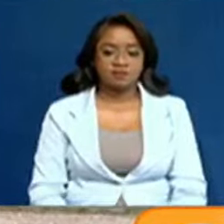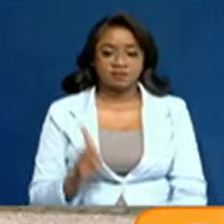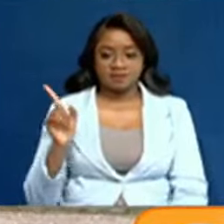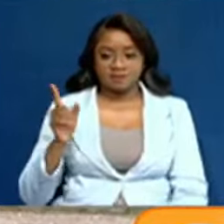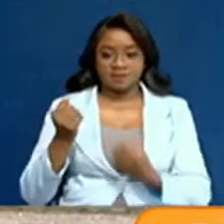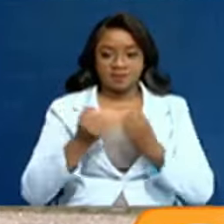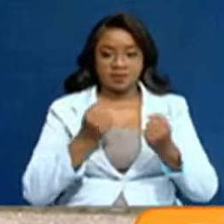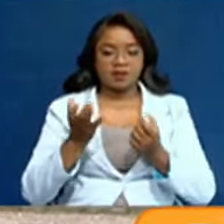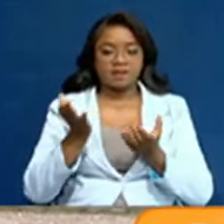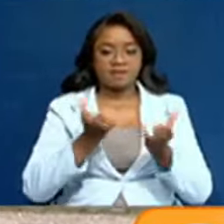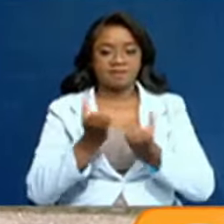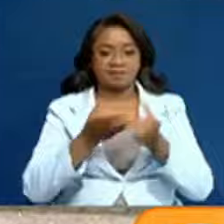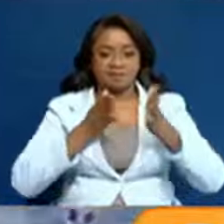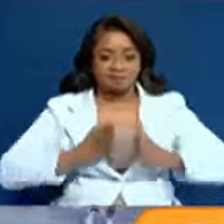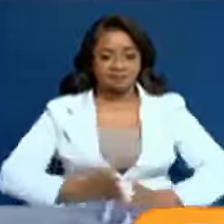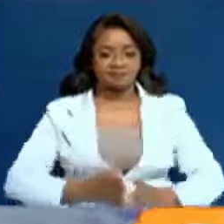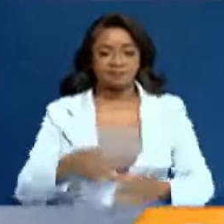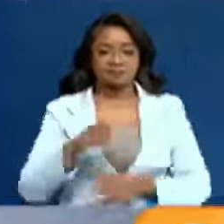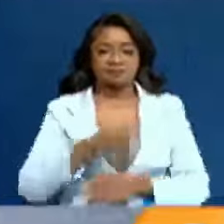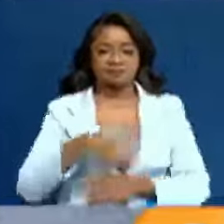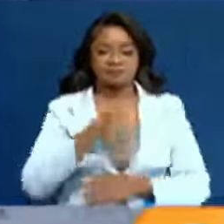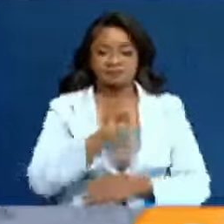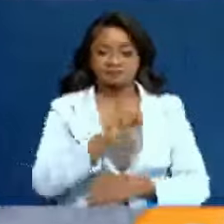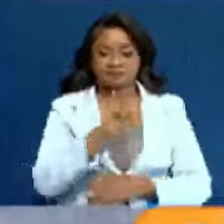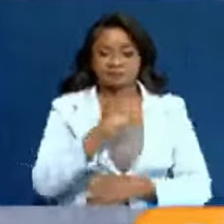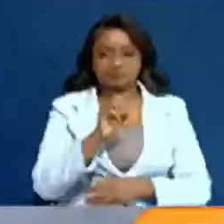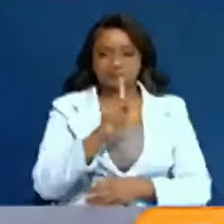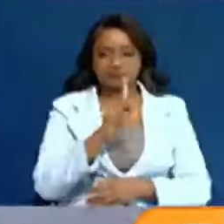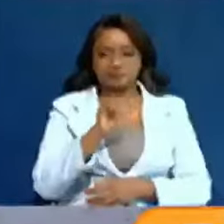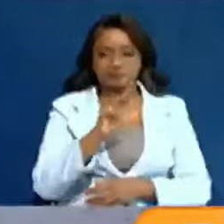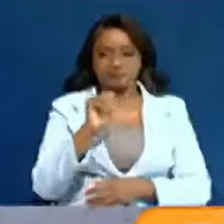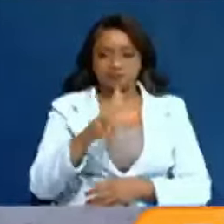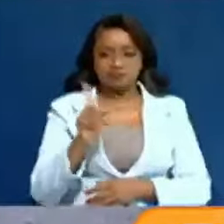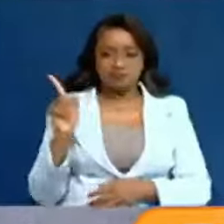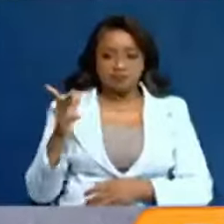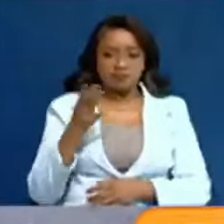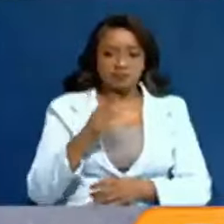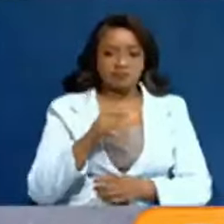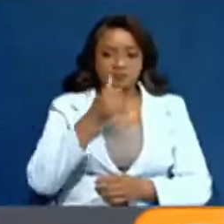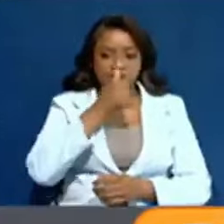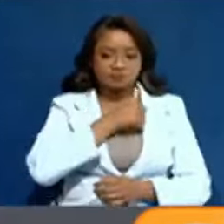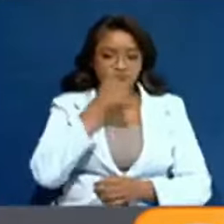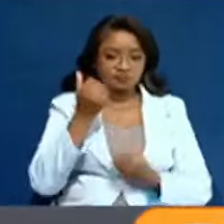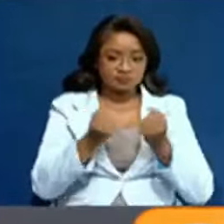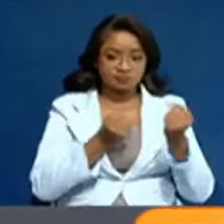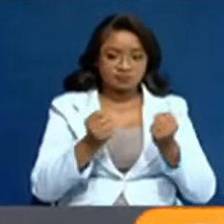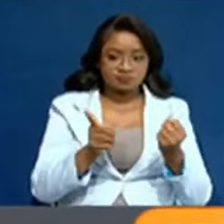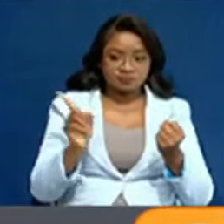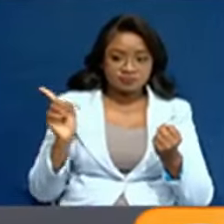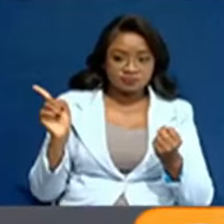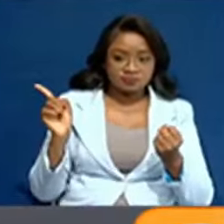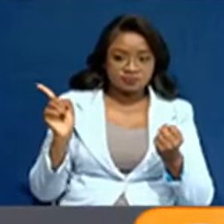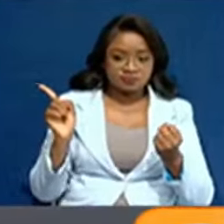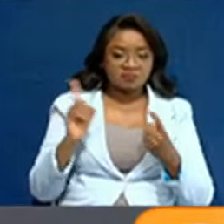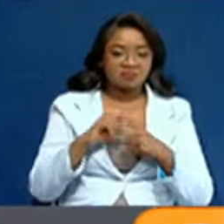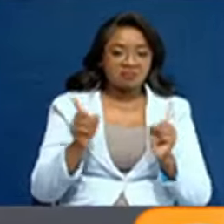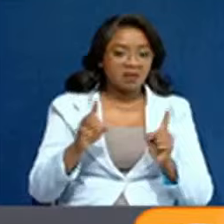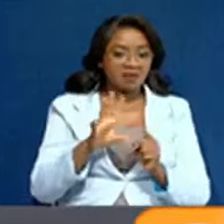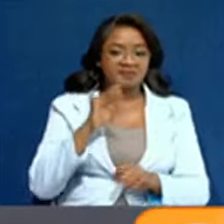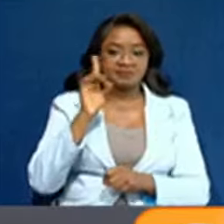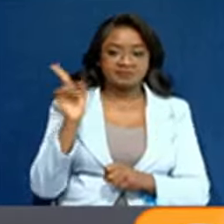businessman in Syokimau area. In the CCTV, a personal vehicle, registration number